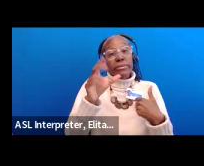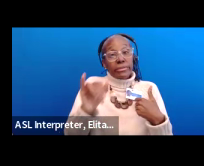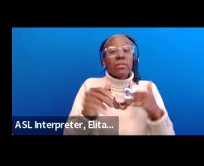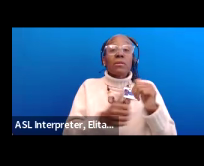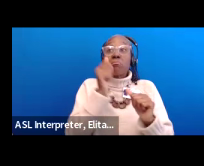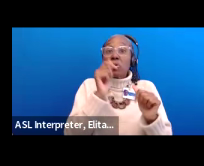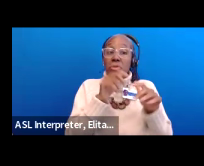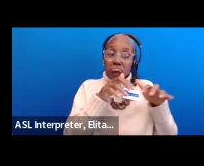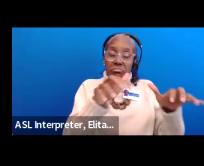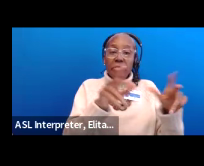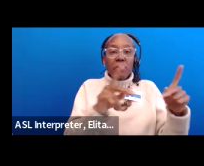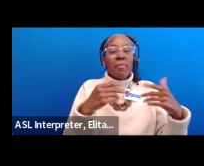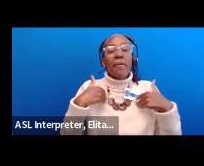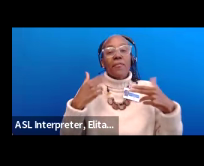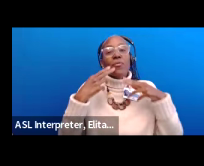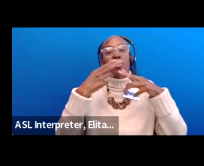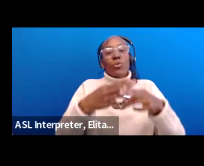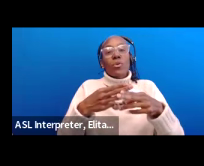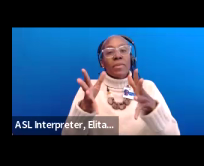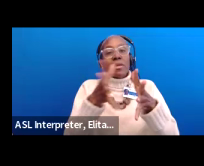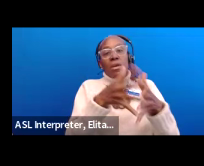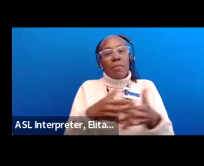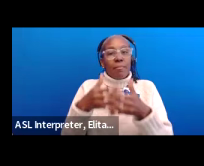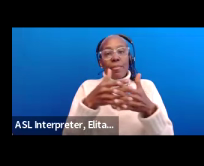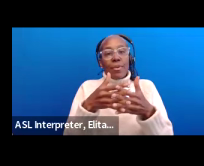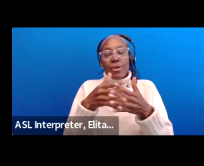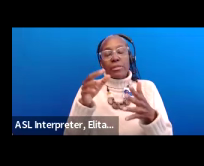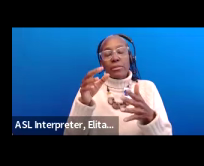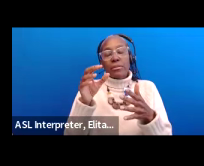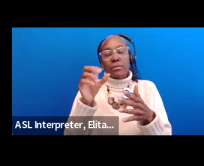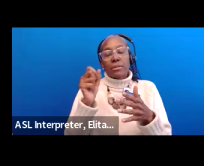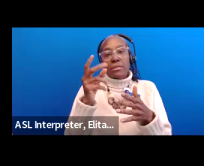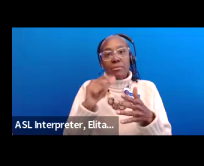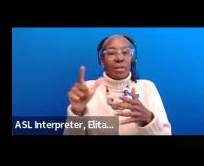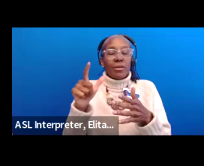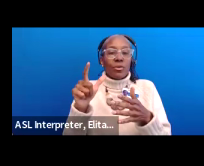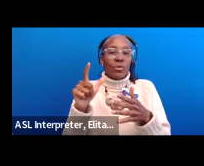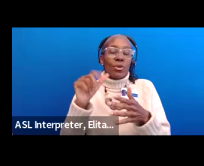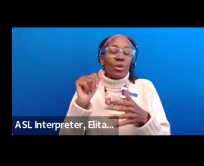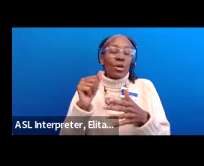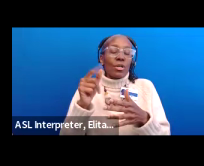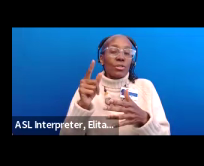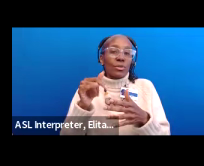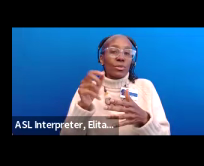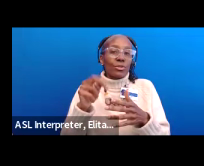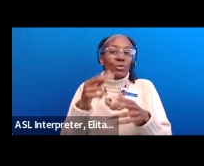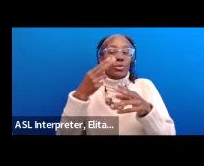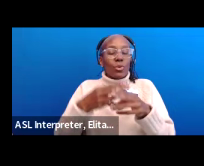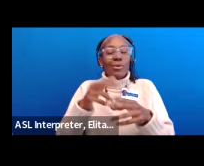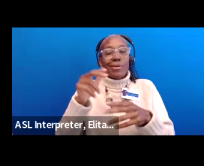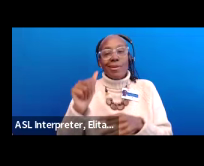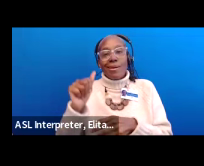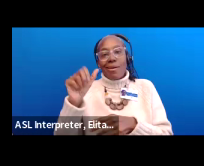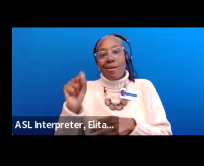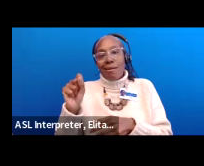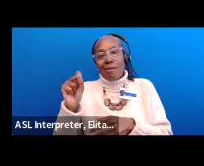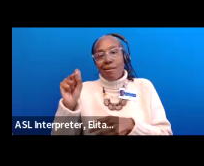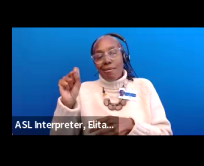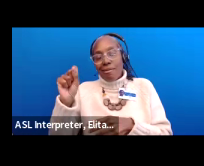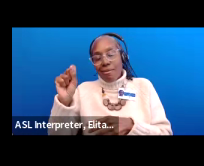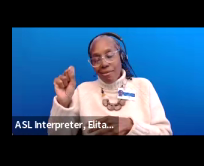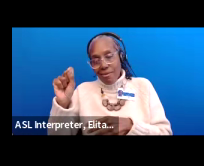people have what we call American Spinal Injury Association, or ASIA, impairment scales, AIS, grades